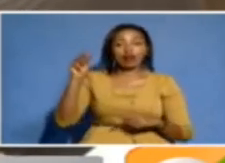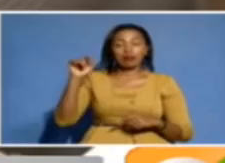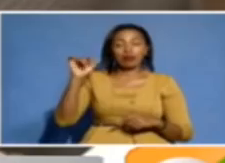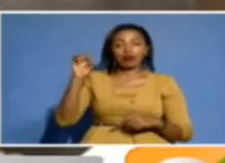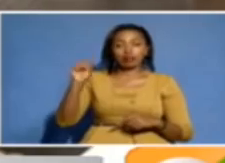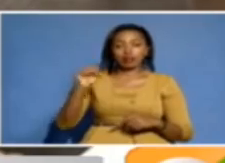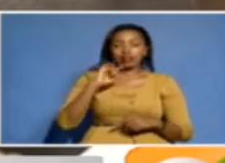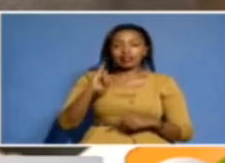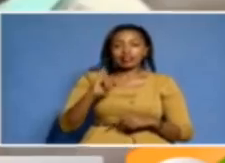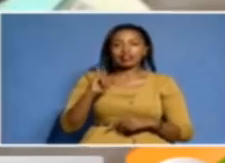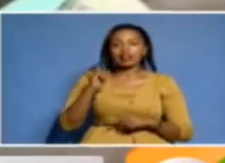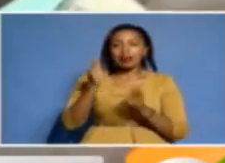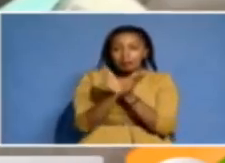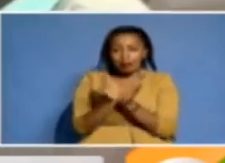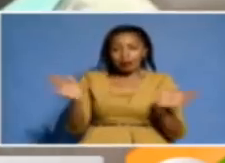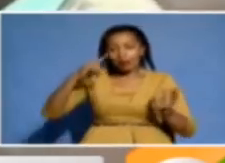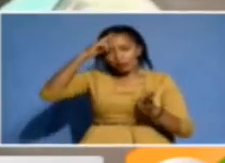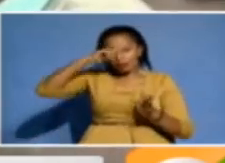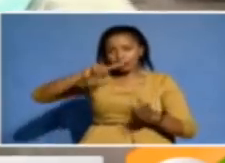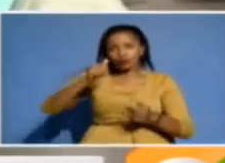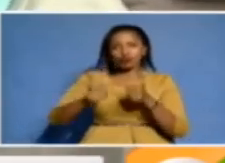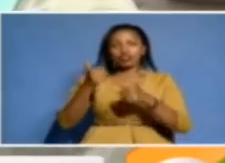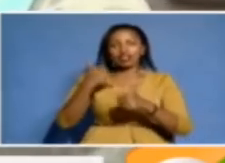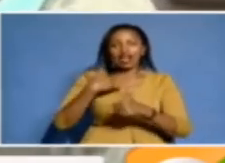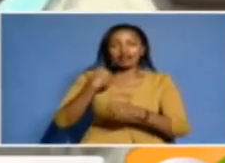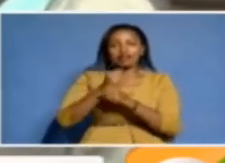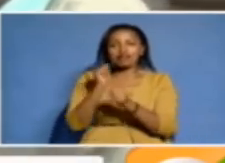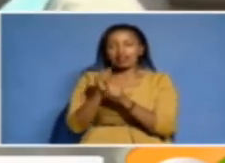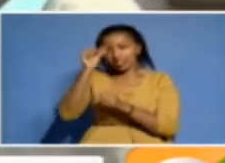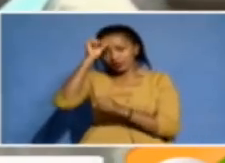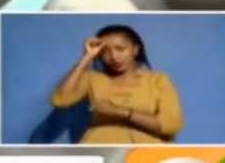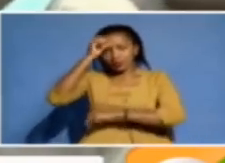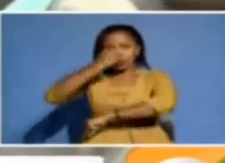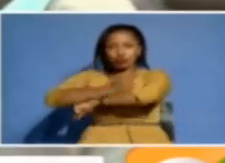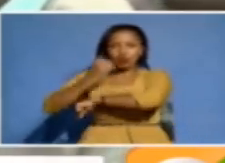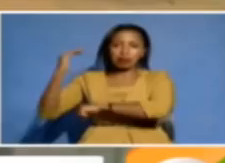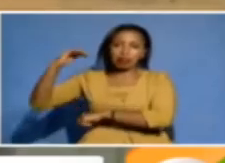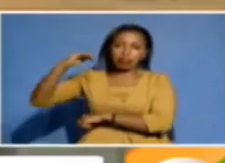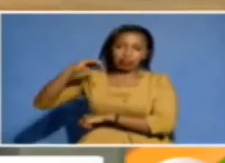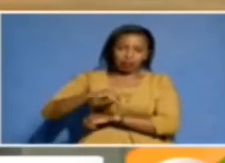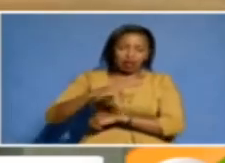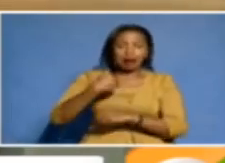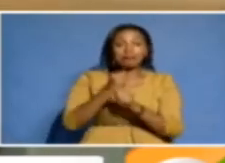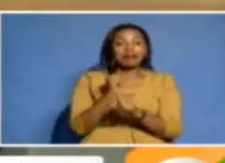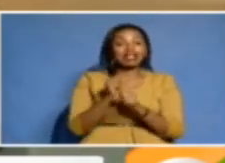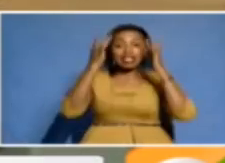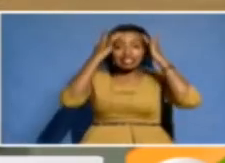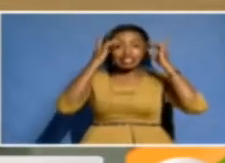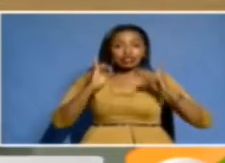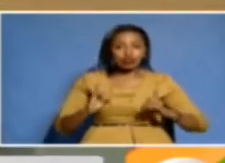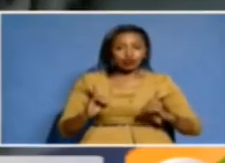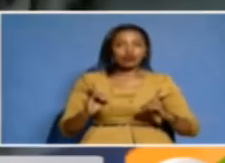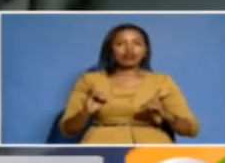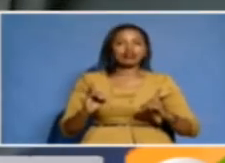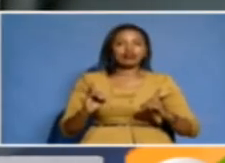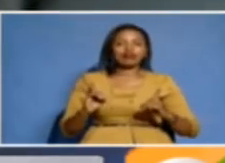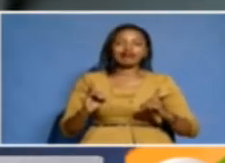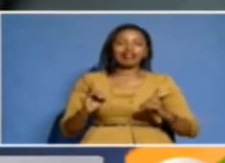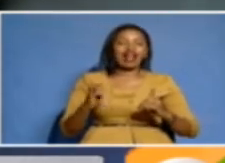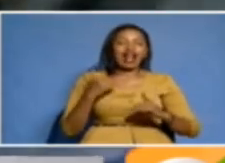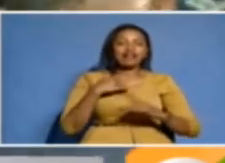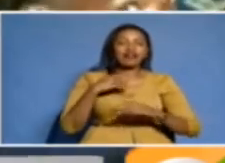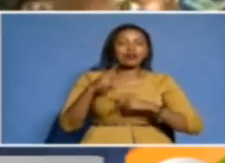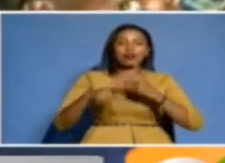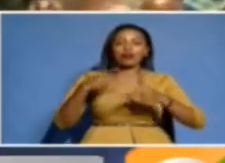public policy that has proved detrimental to the growth and development of public schools, making decision-making a preserve of education